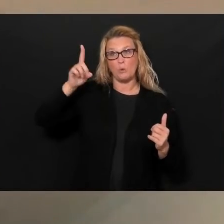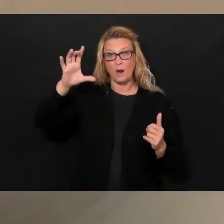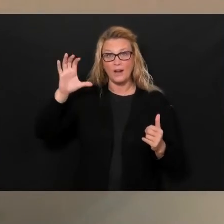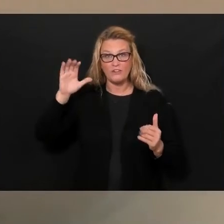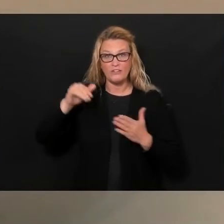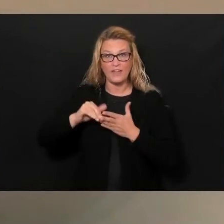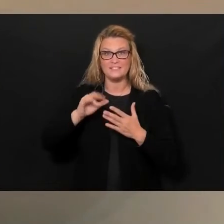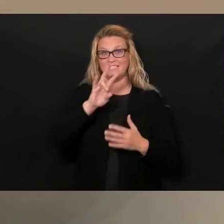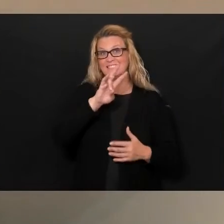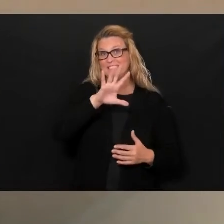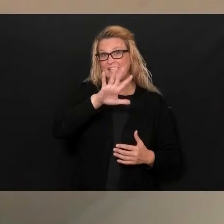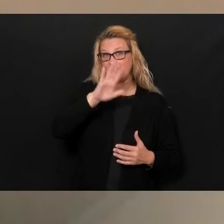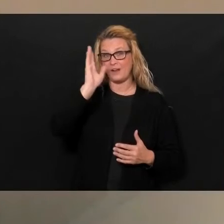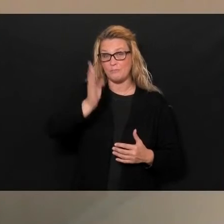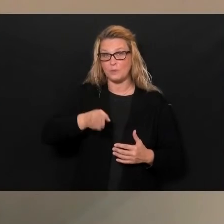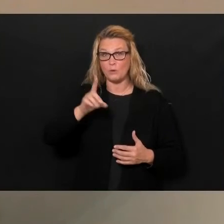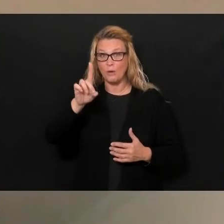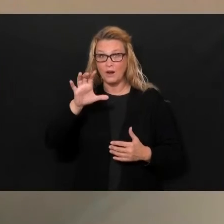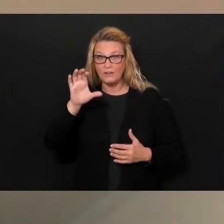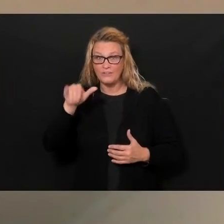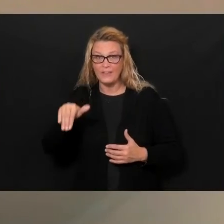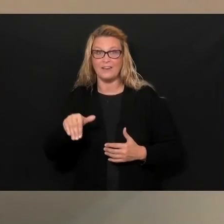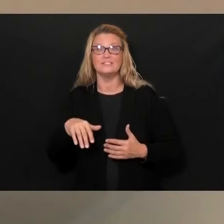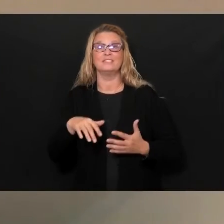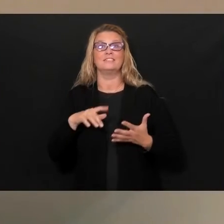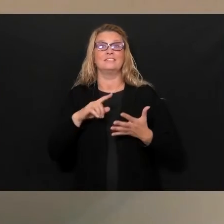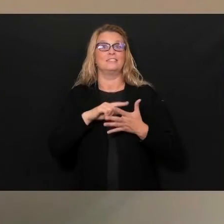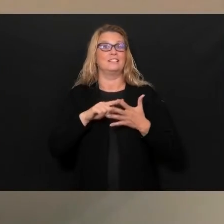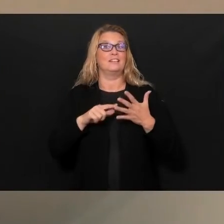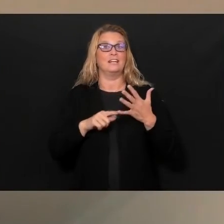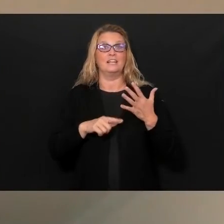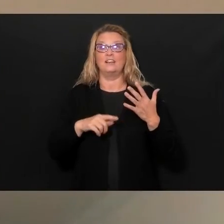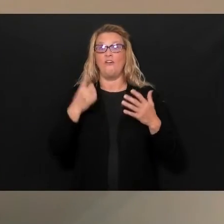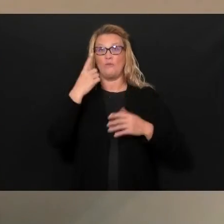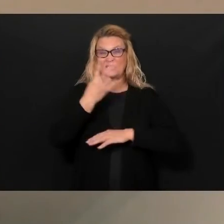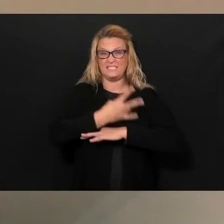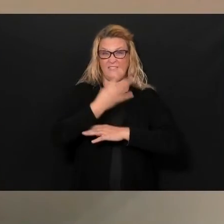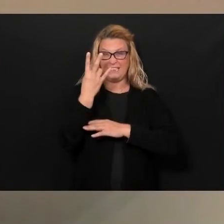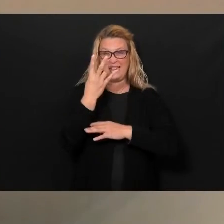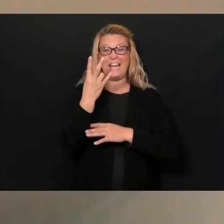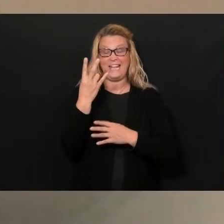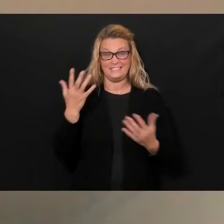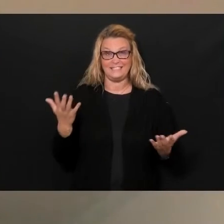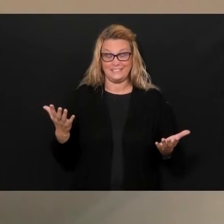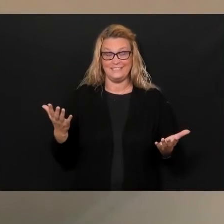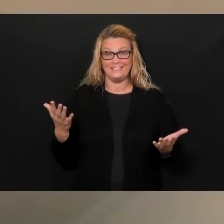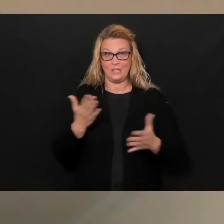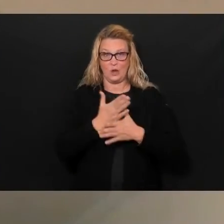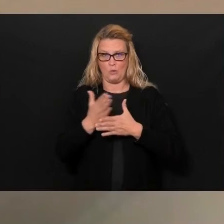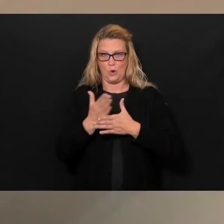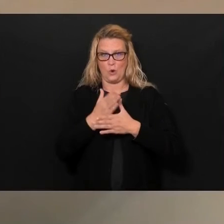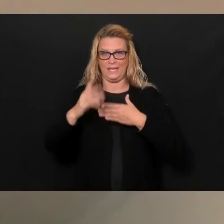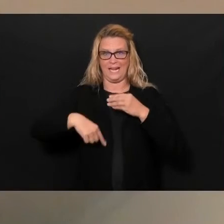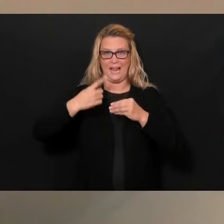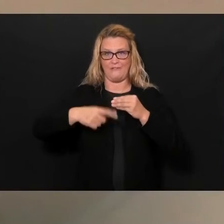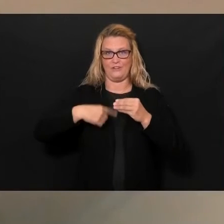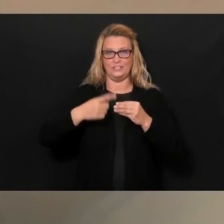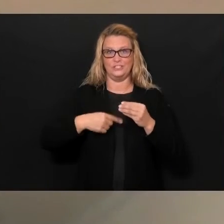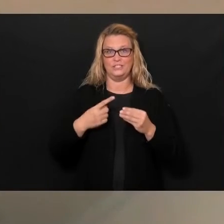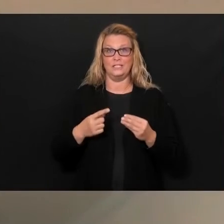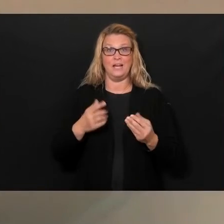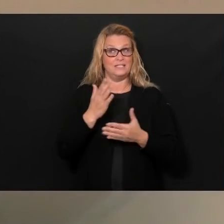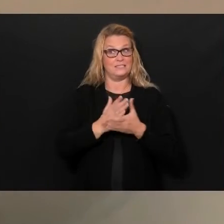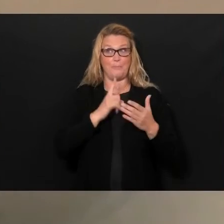population, 75 new cases on a 7-day rolling average per 100,000 population, and even 1 over